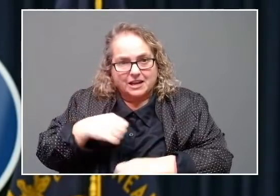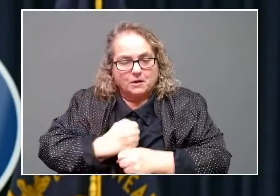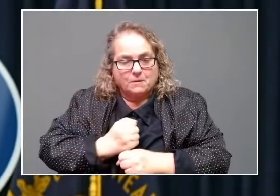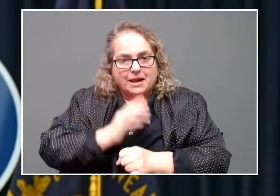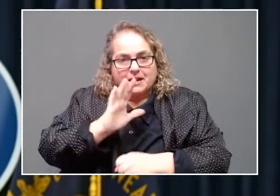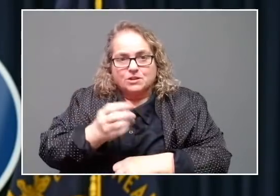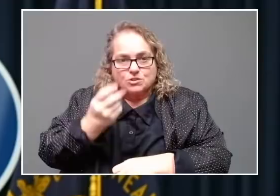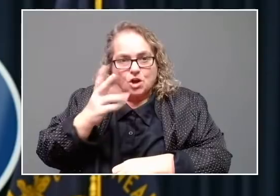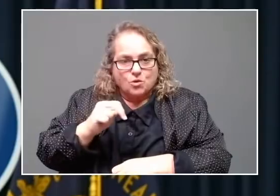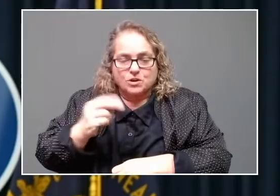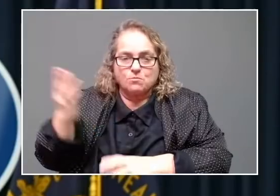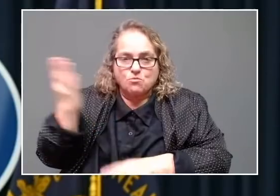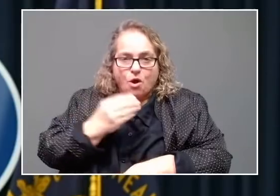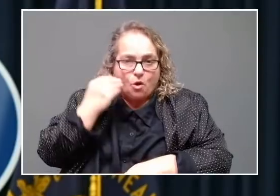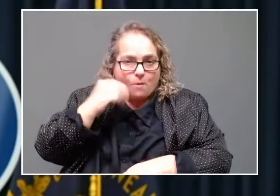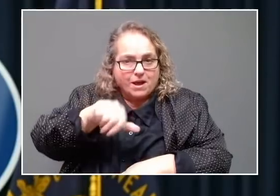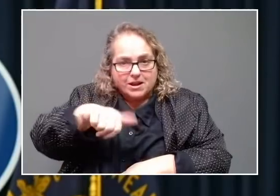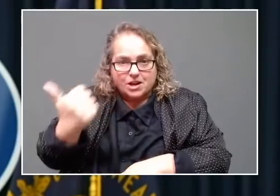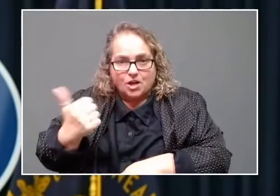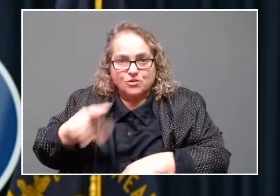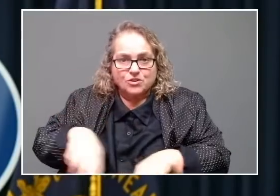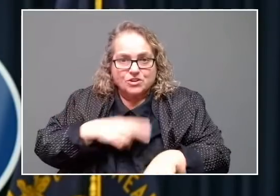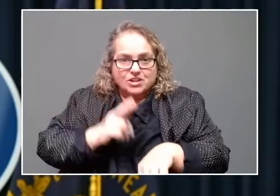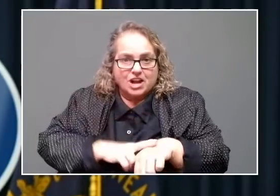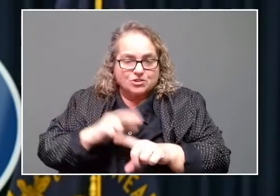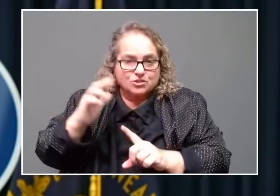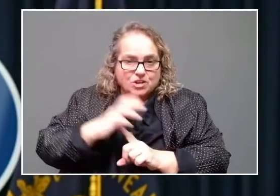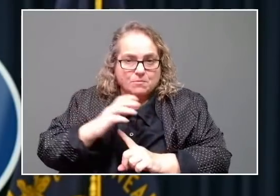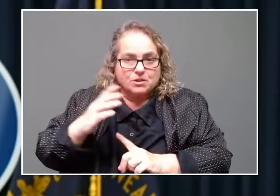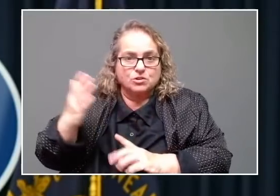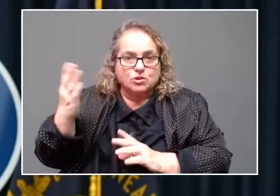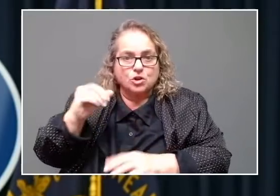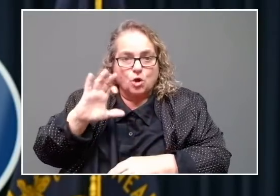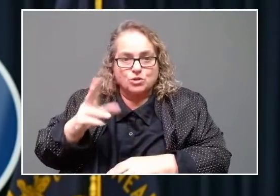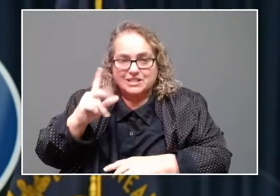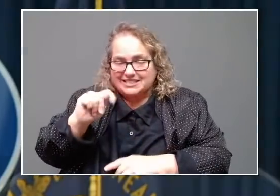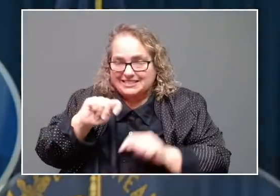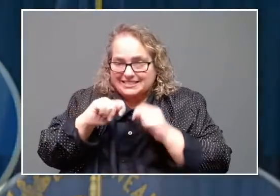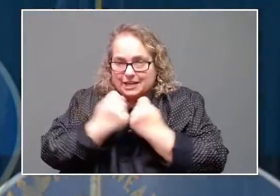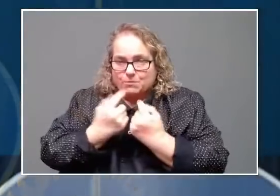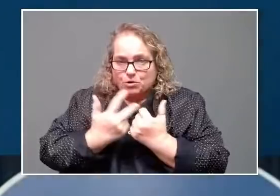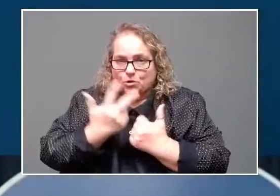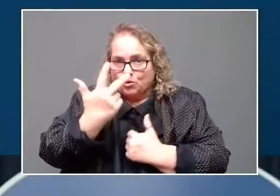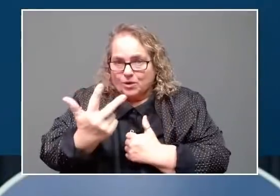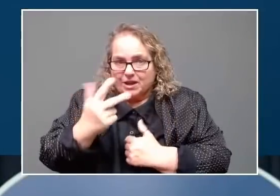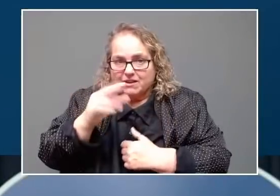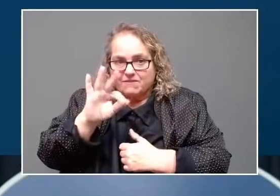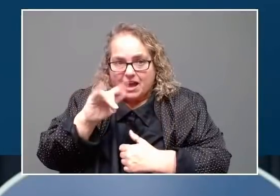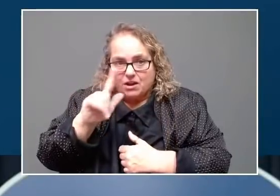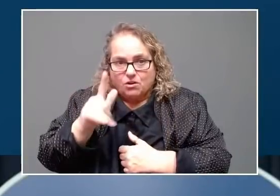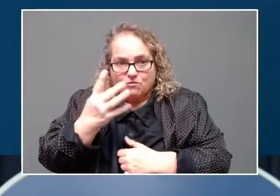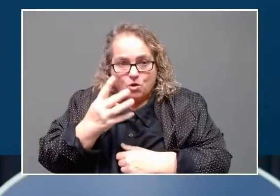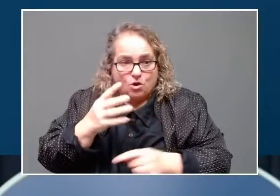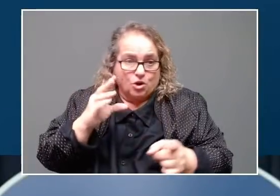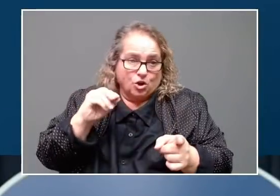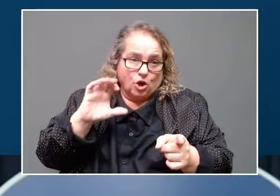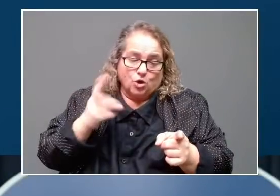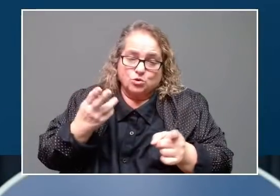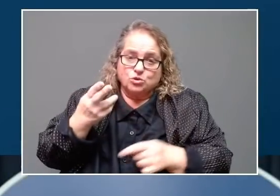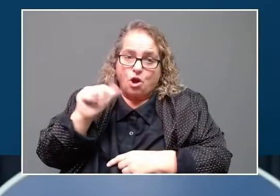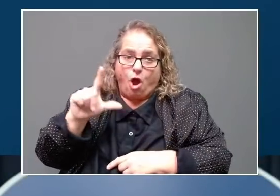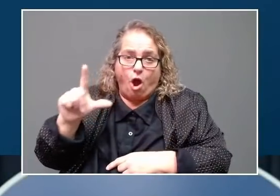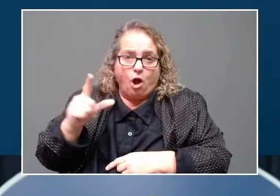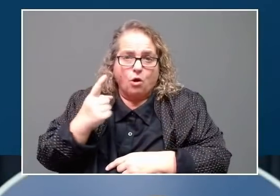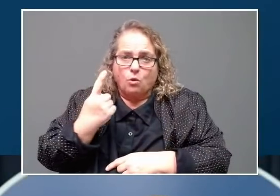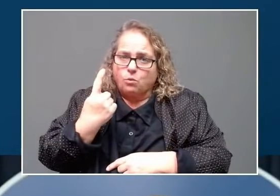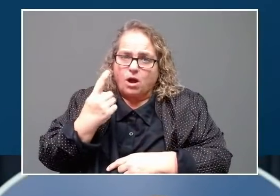national championship and coaching his team to 3 Final Fours. Coach Hall was one of only 3 men to